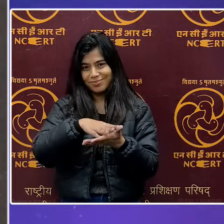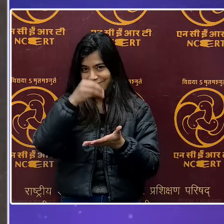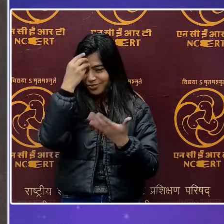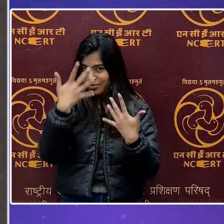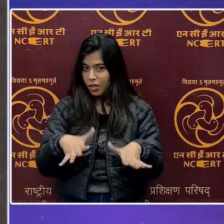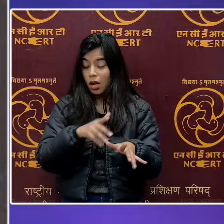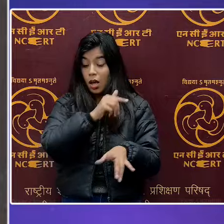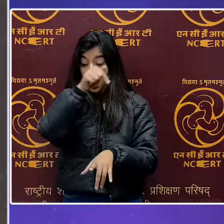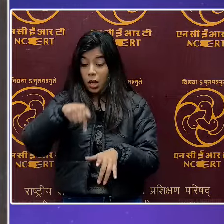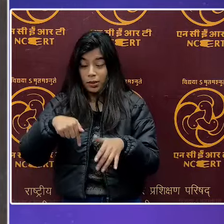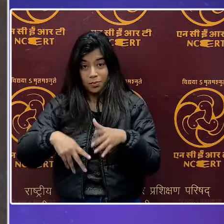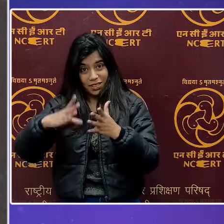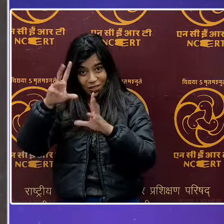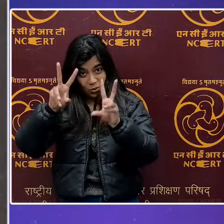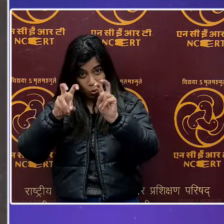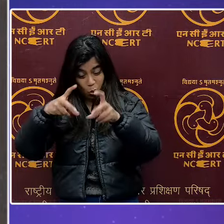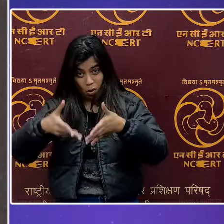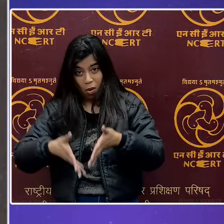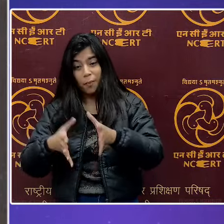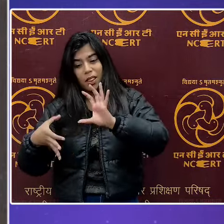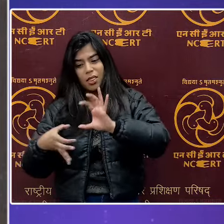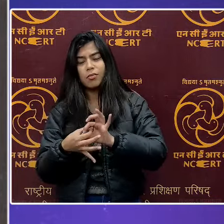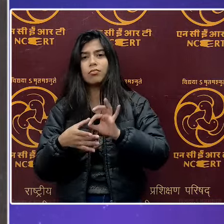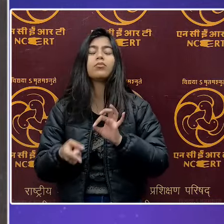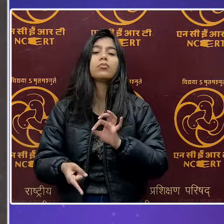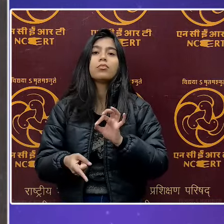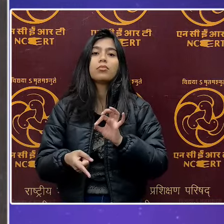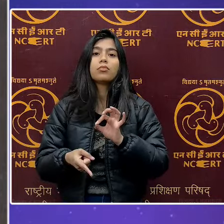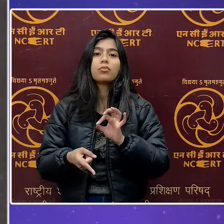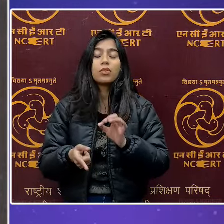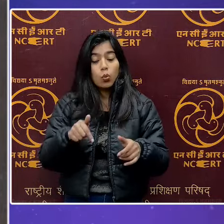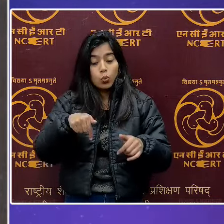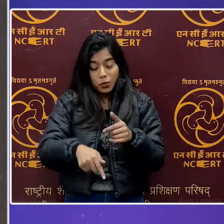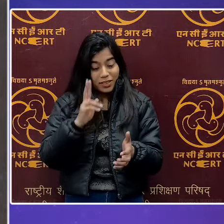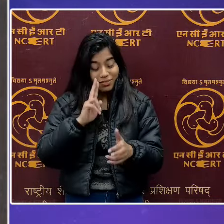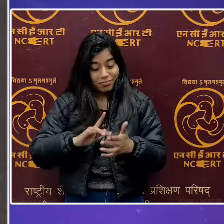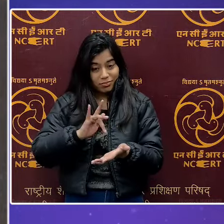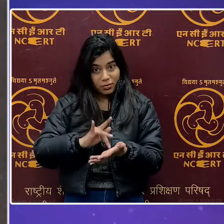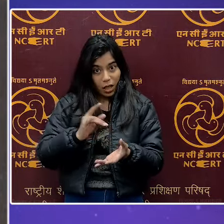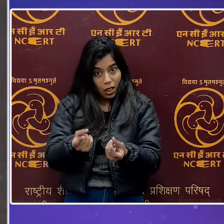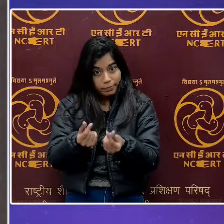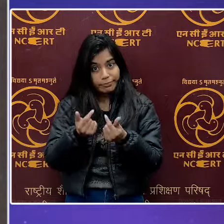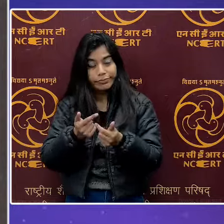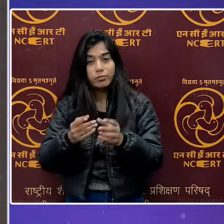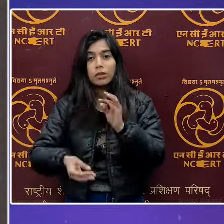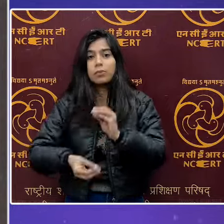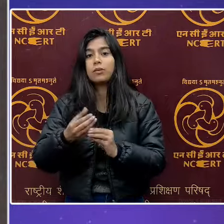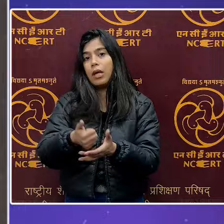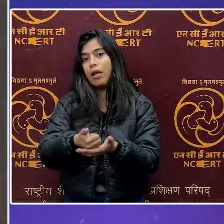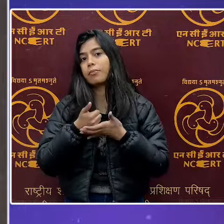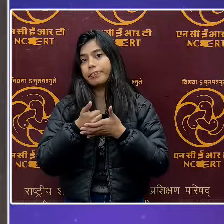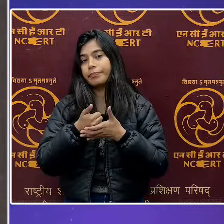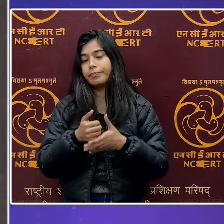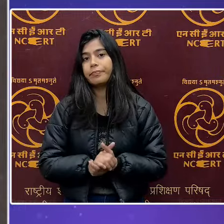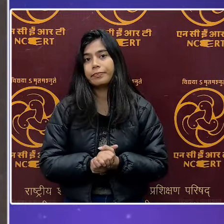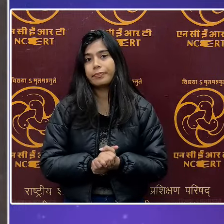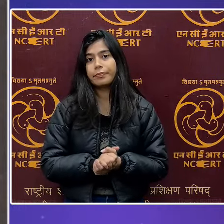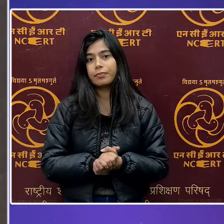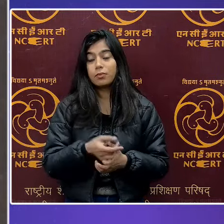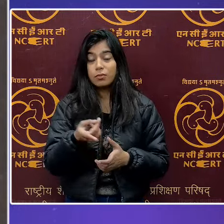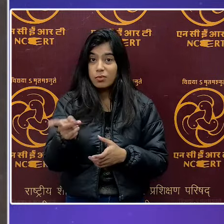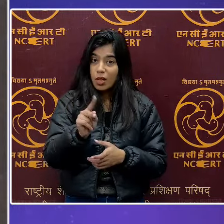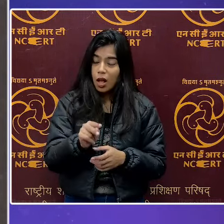overshoots and goes to this side, again it begins to raise from its position. It begins to rise from its position. So again it